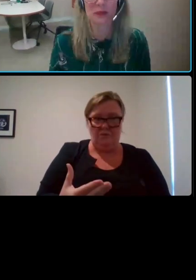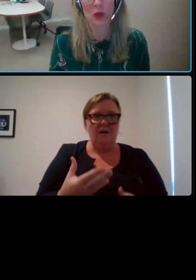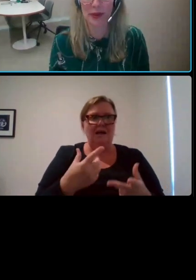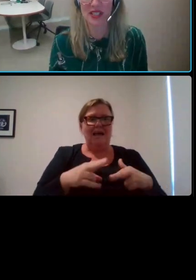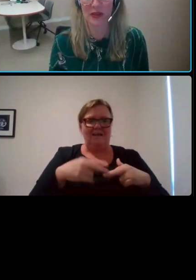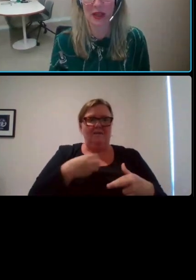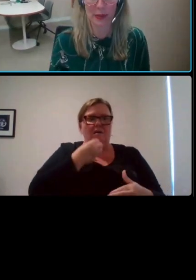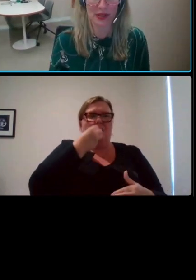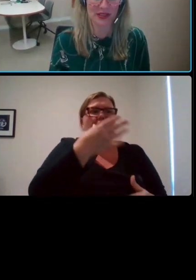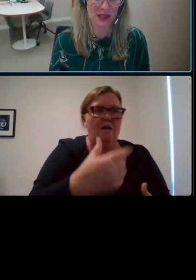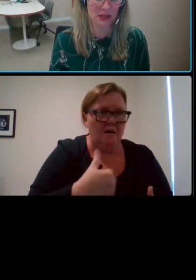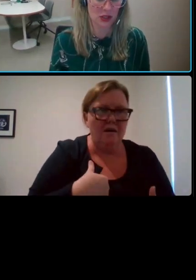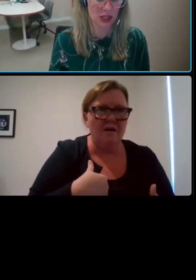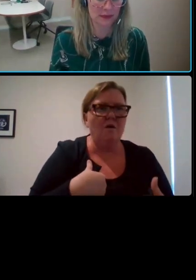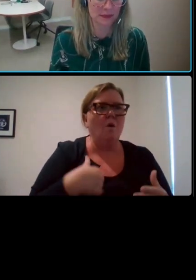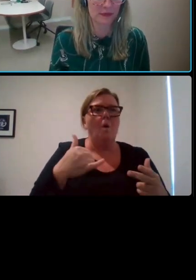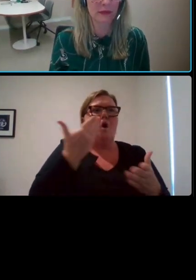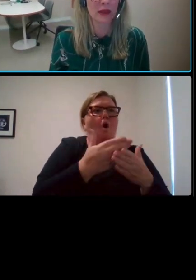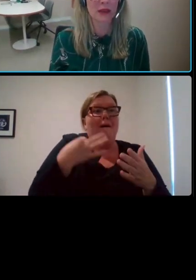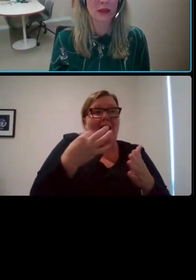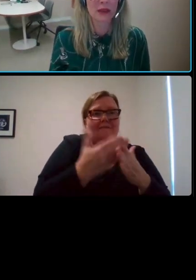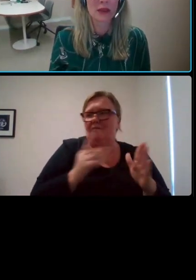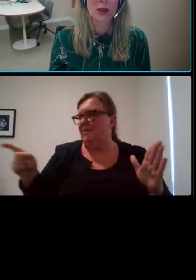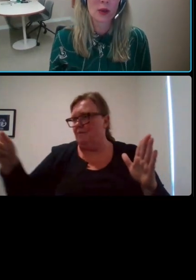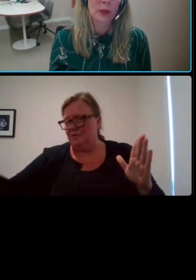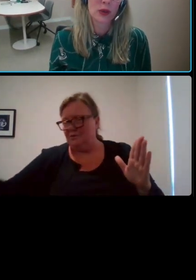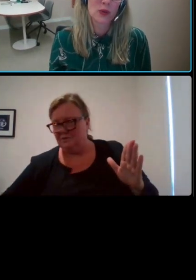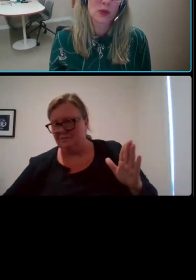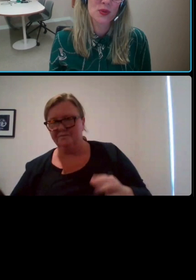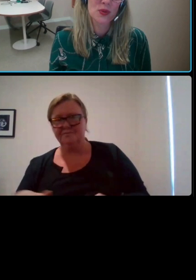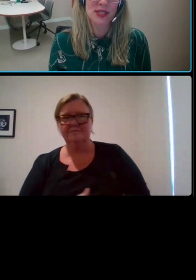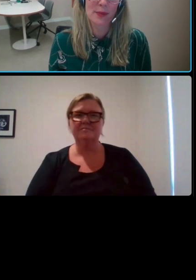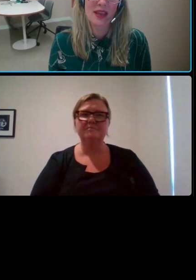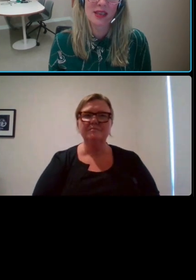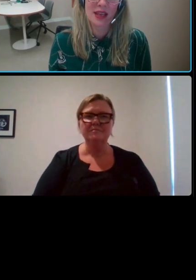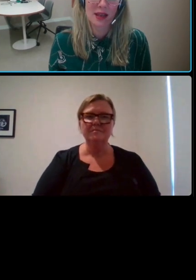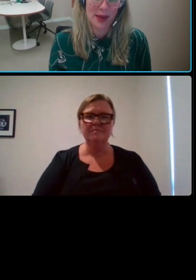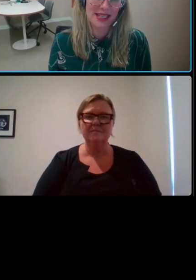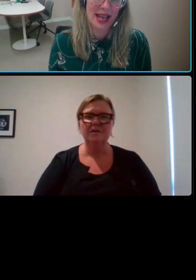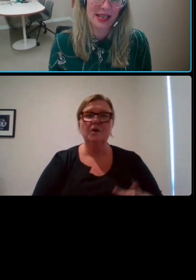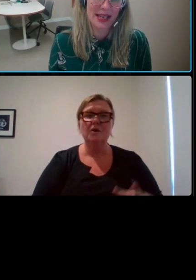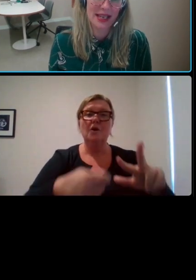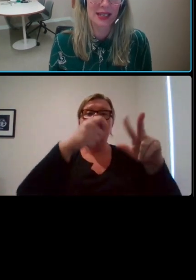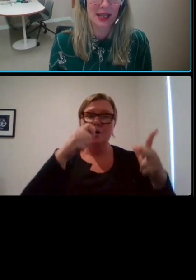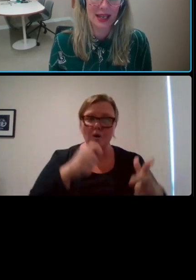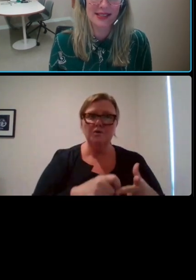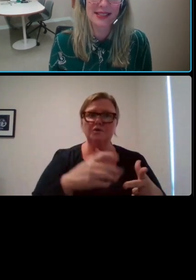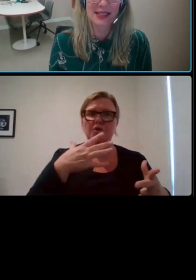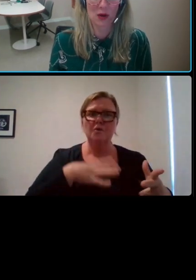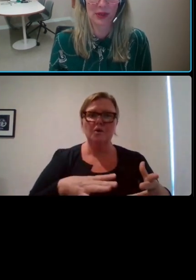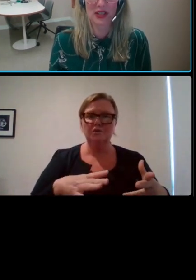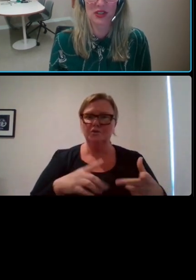that disclosure or because of another person's disclosure. We also propose to maintain